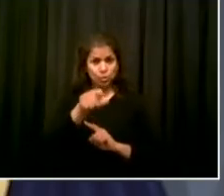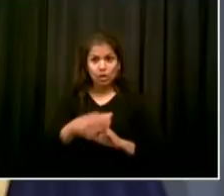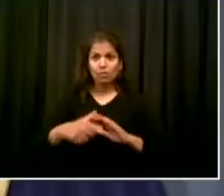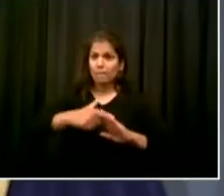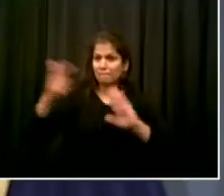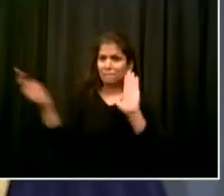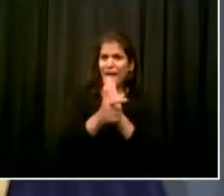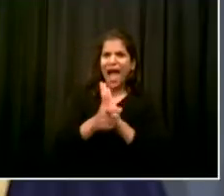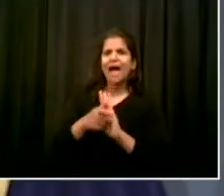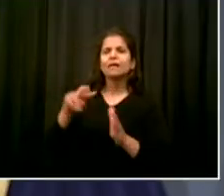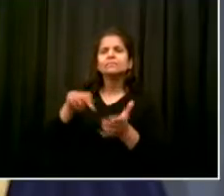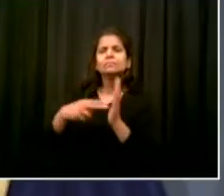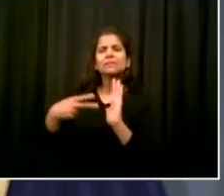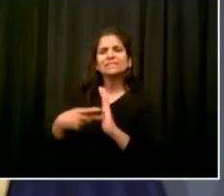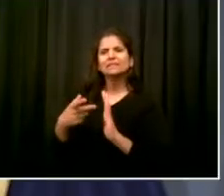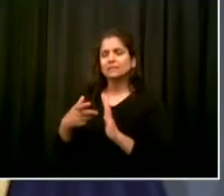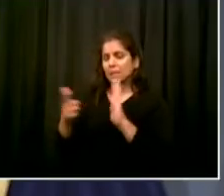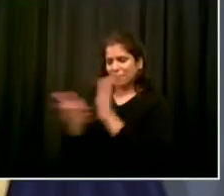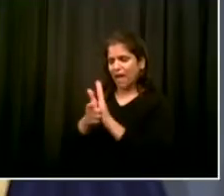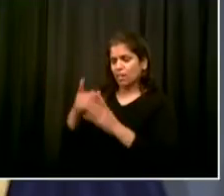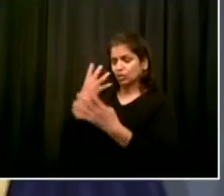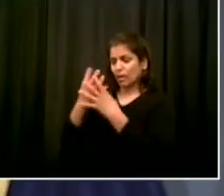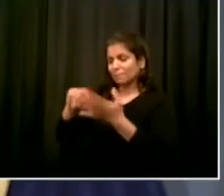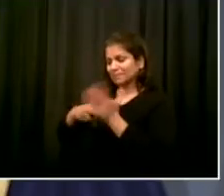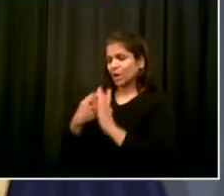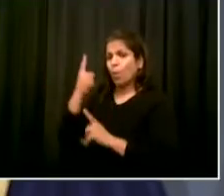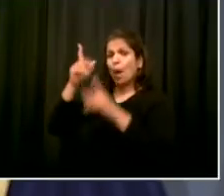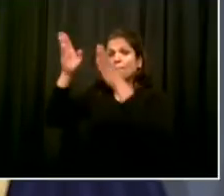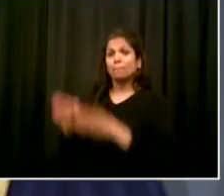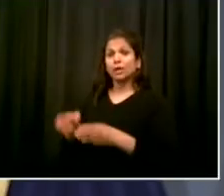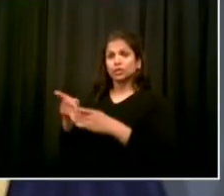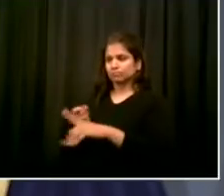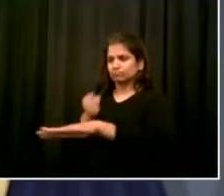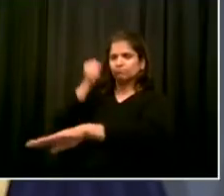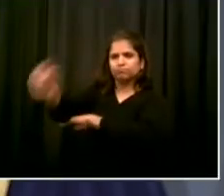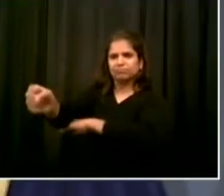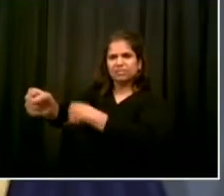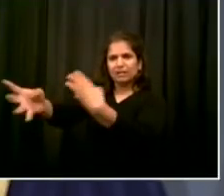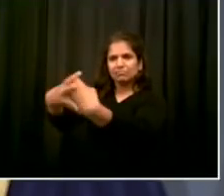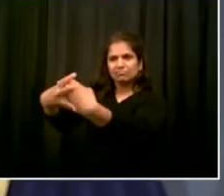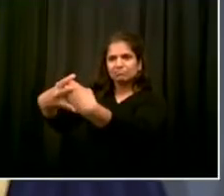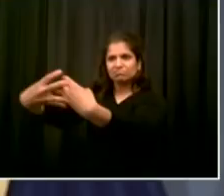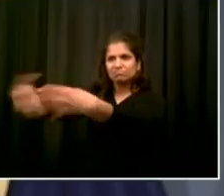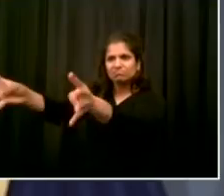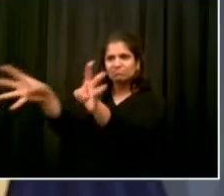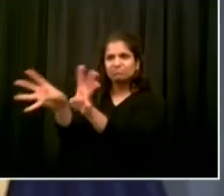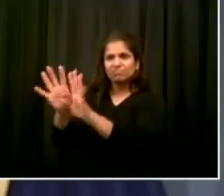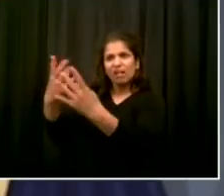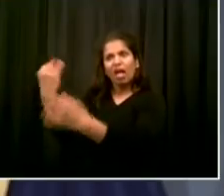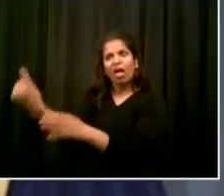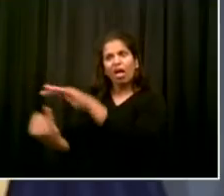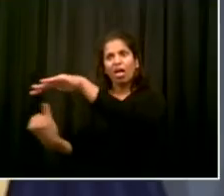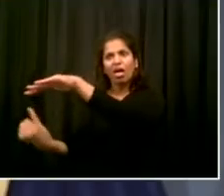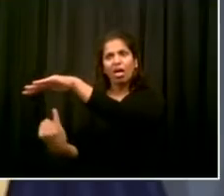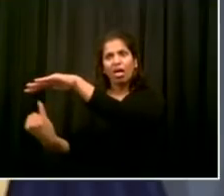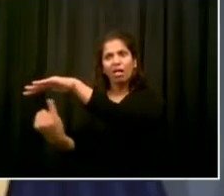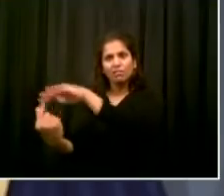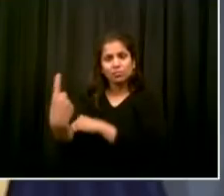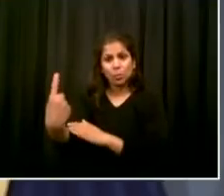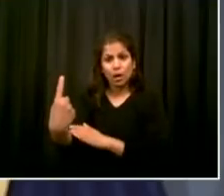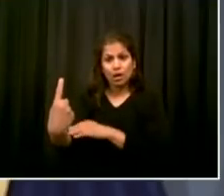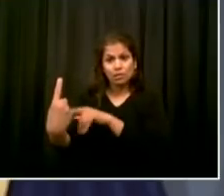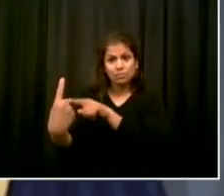Yoav, it's an important question. I think we need a process to evaluate, and not one that has to